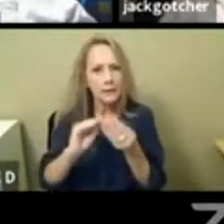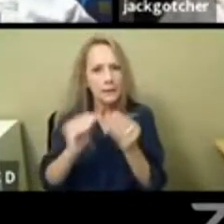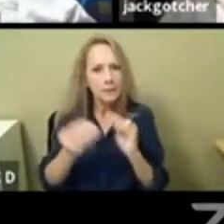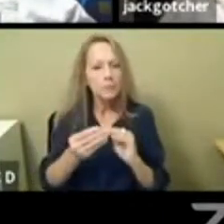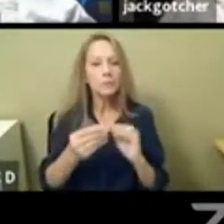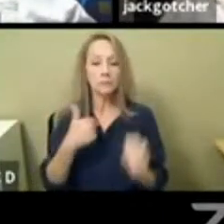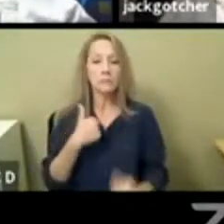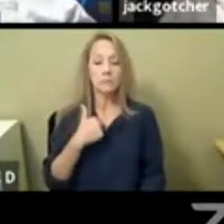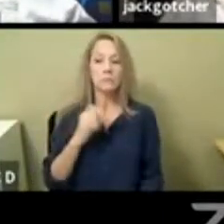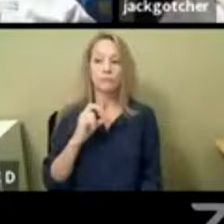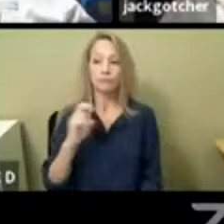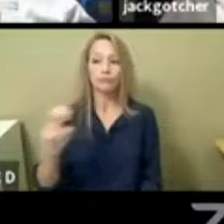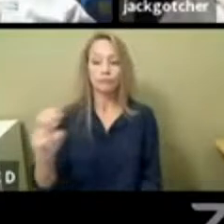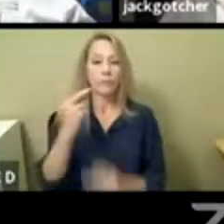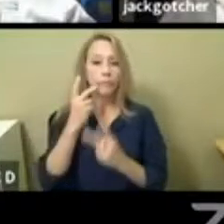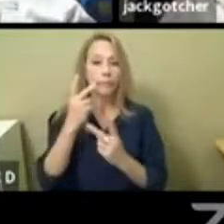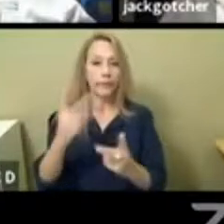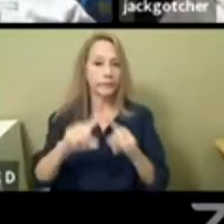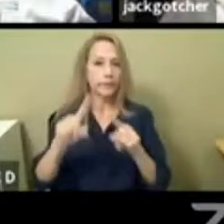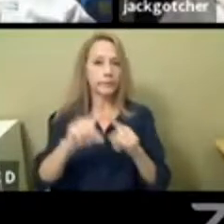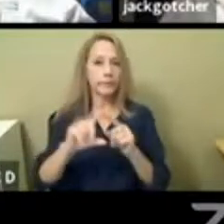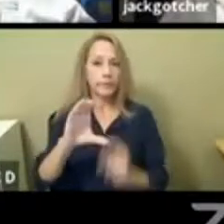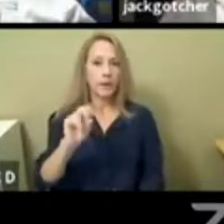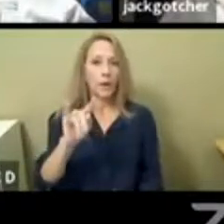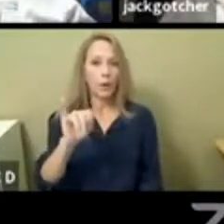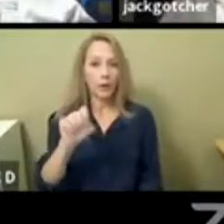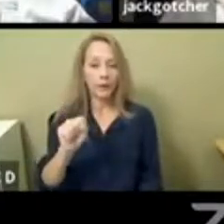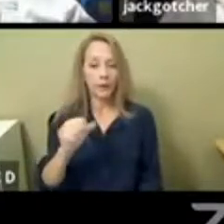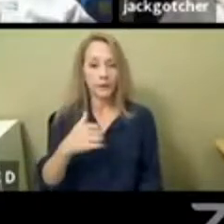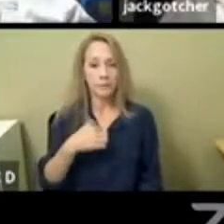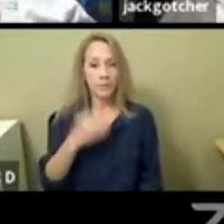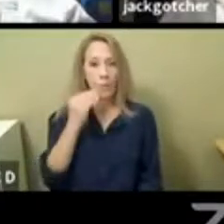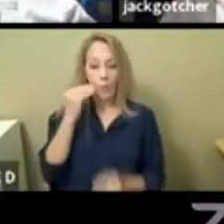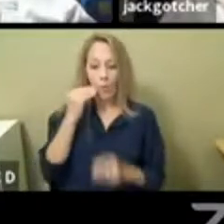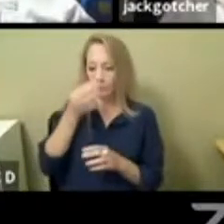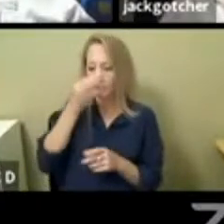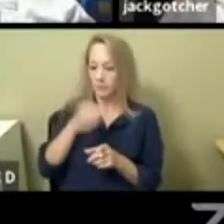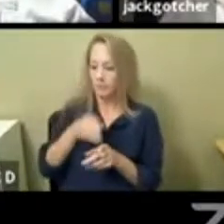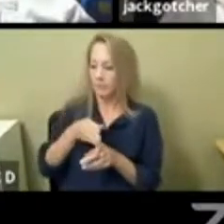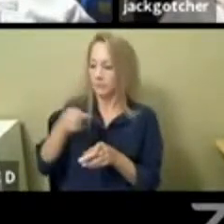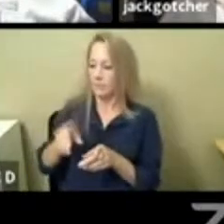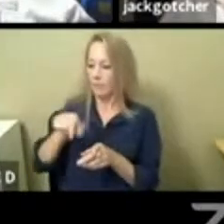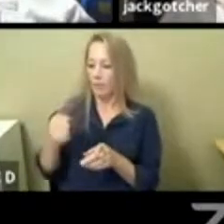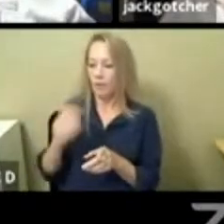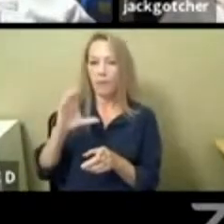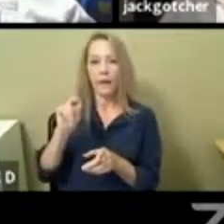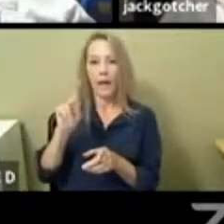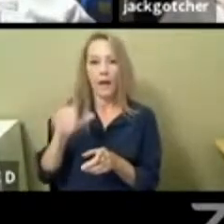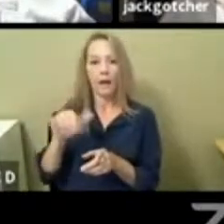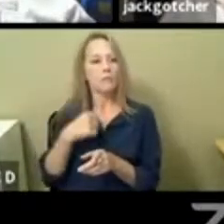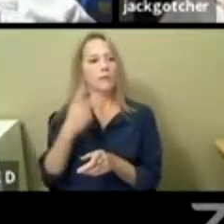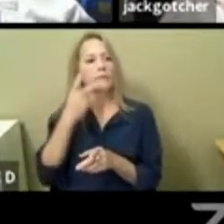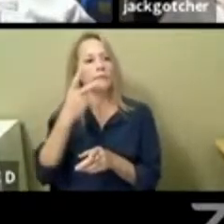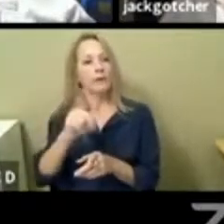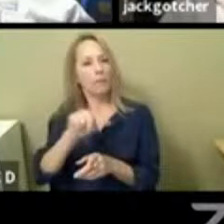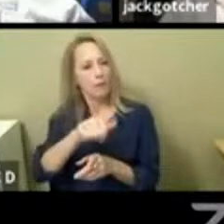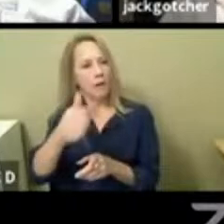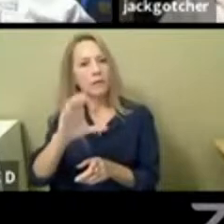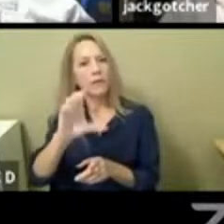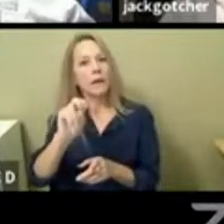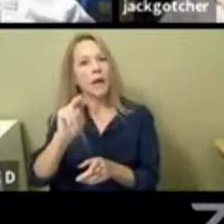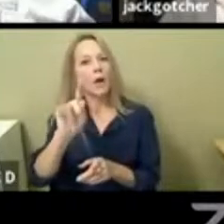in the counties around us. I live next to one. I go up to another county on a regular basis. Very few people wear